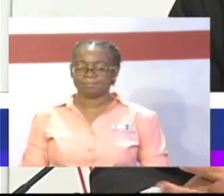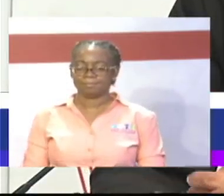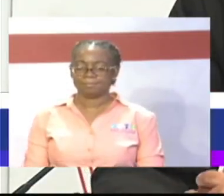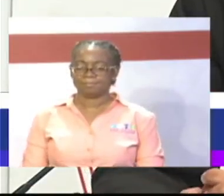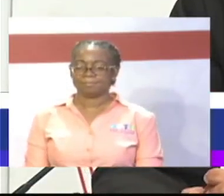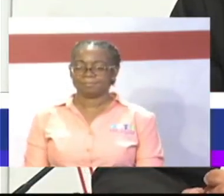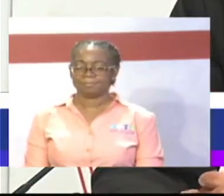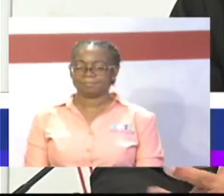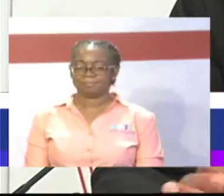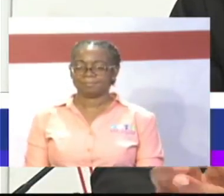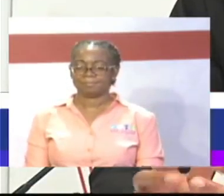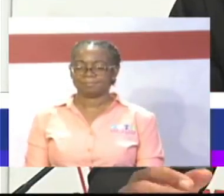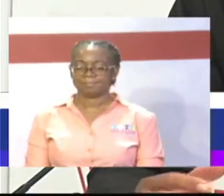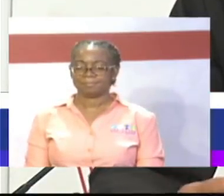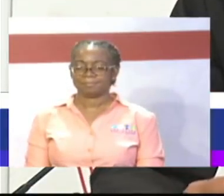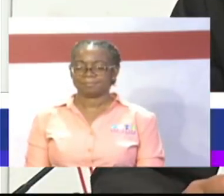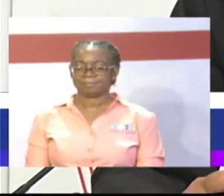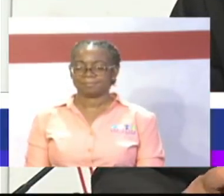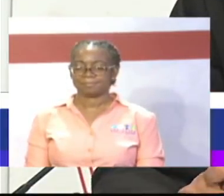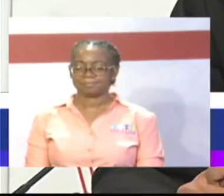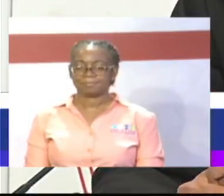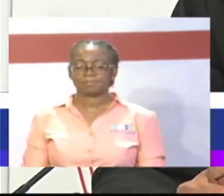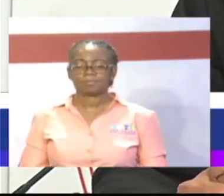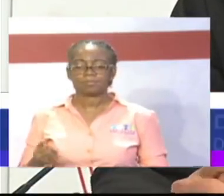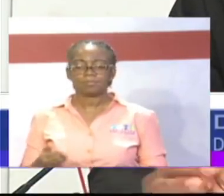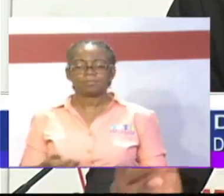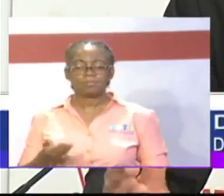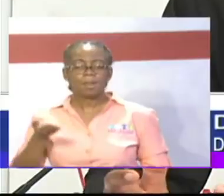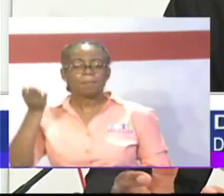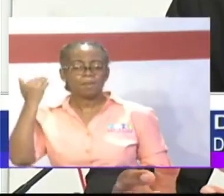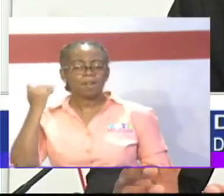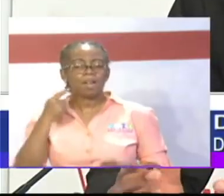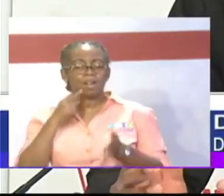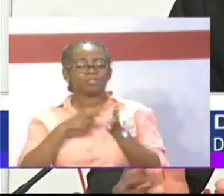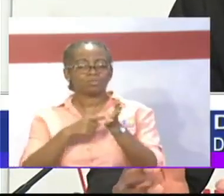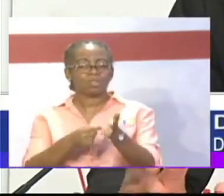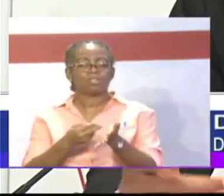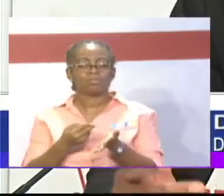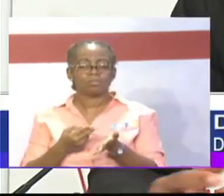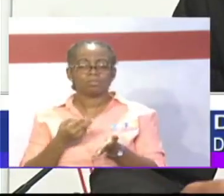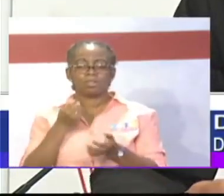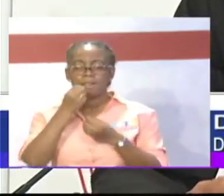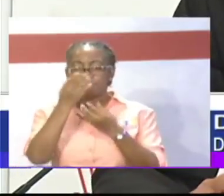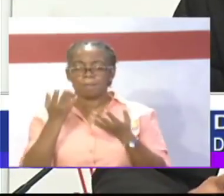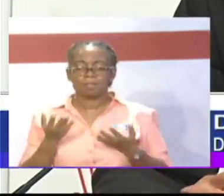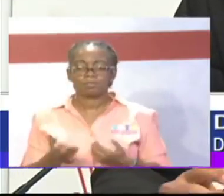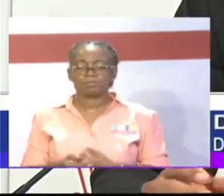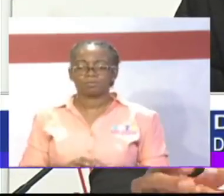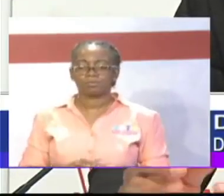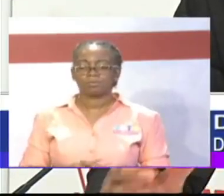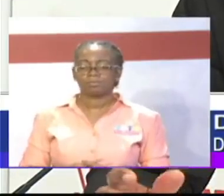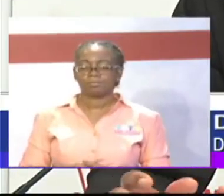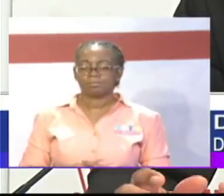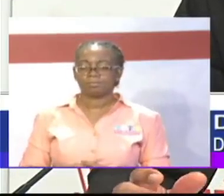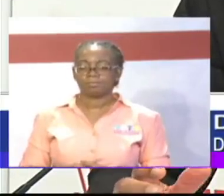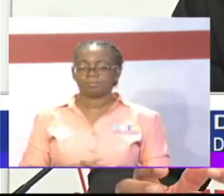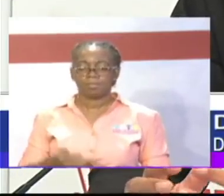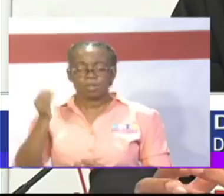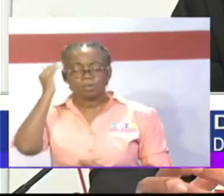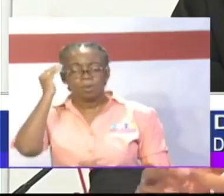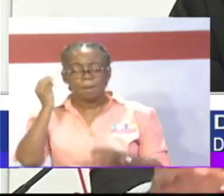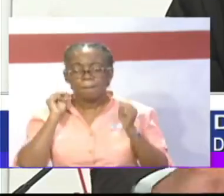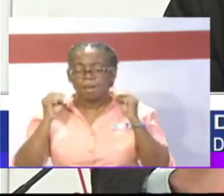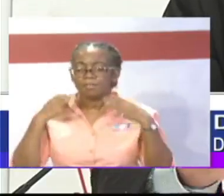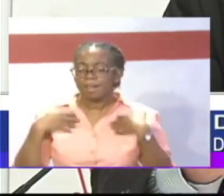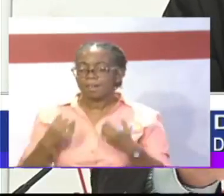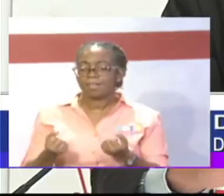usual. So I did actually present some of these this information at the last press conference, and I know the Ministry of Health,